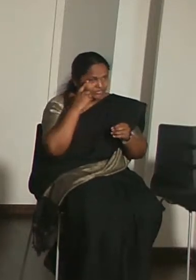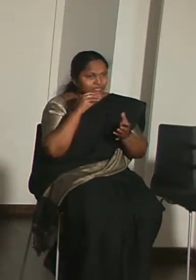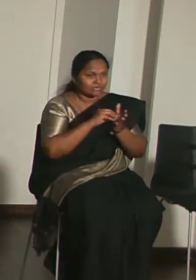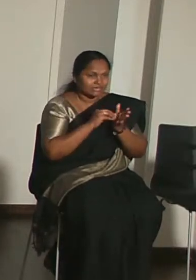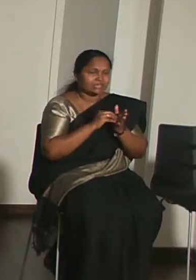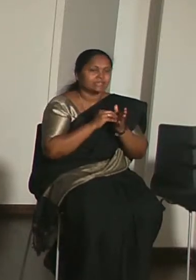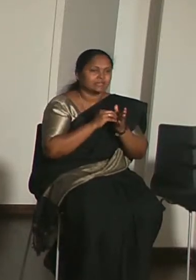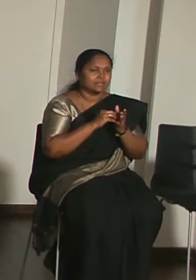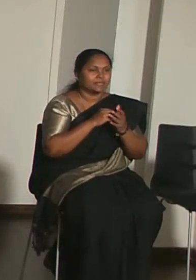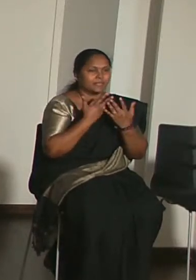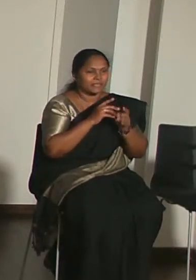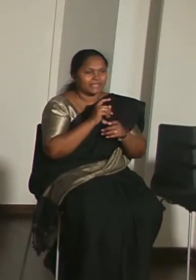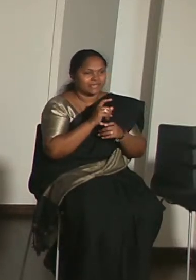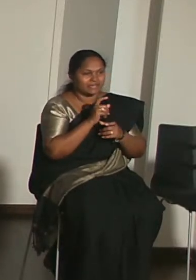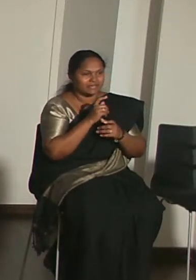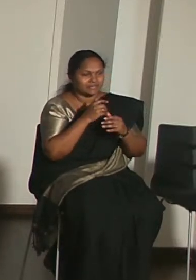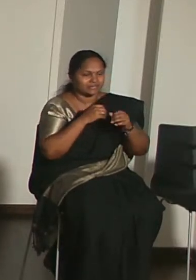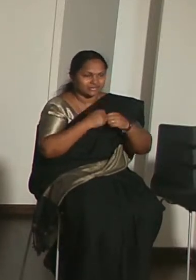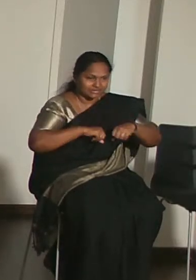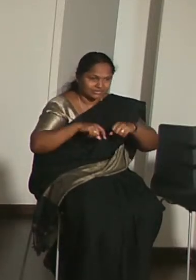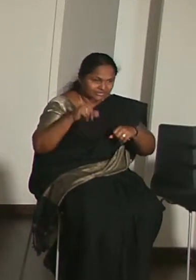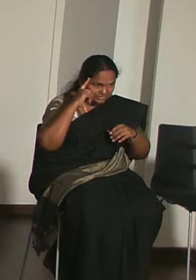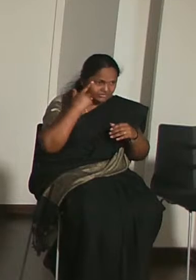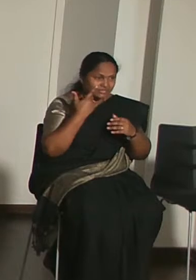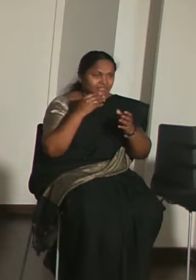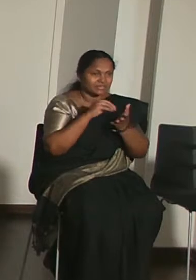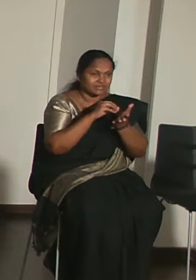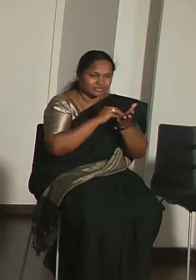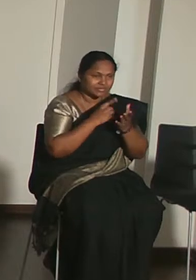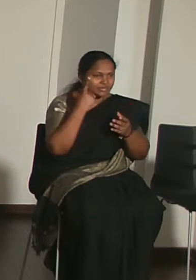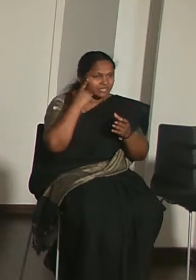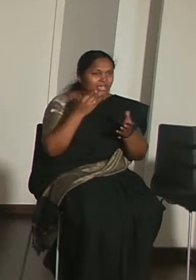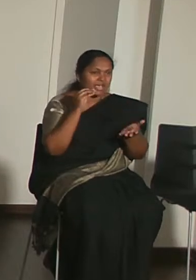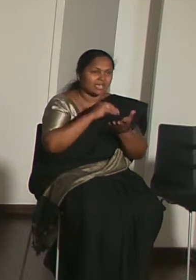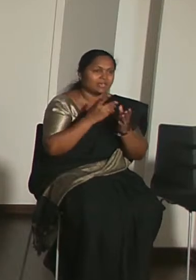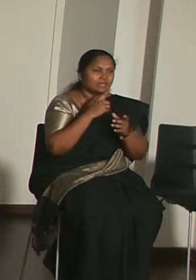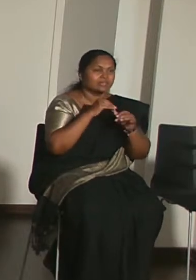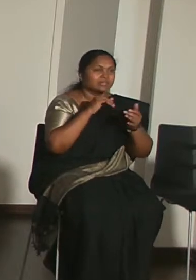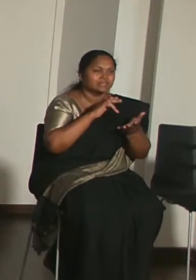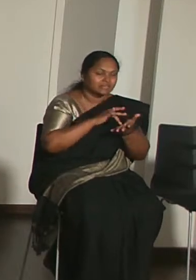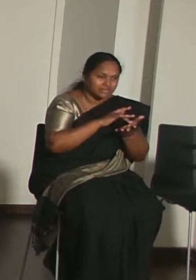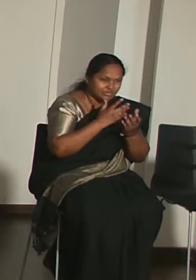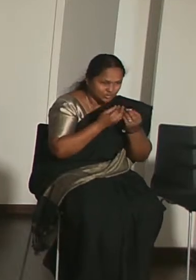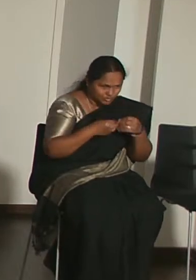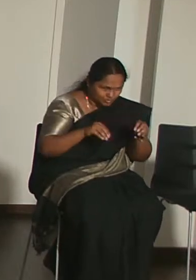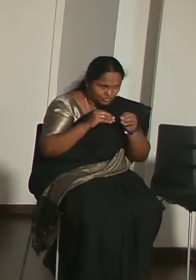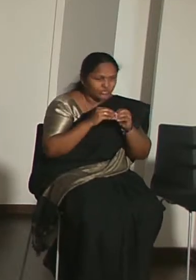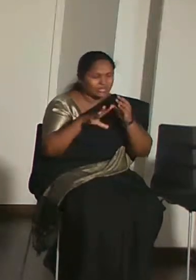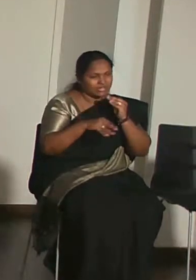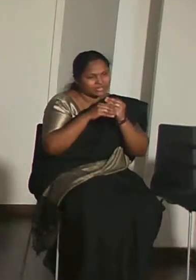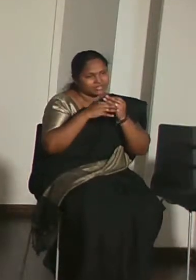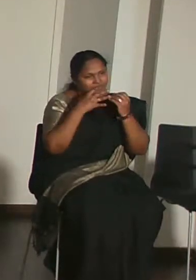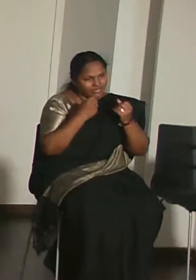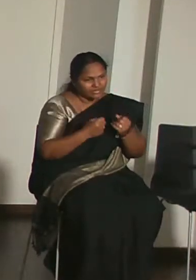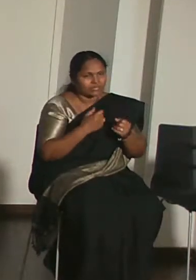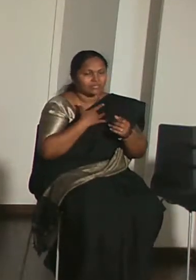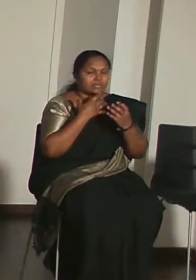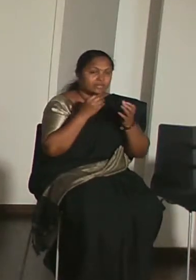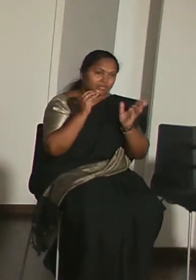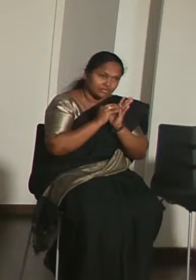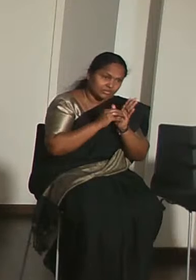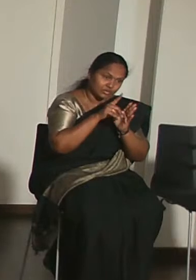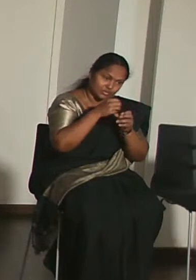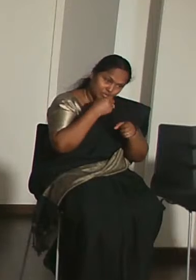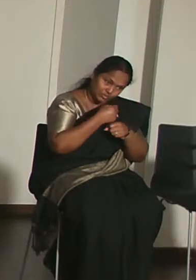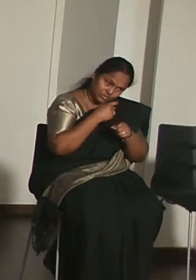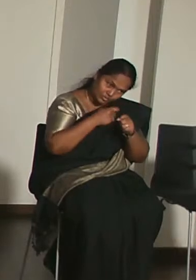teach is this idea of the punctum coming in, which Bart talks about with stadium and punctum, more in relation to photography. But if we were